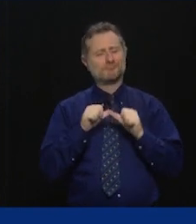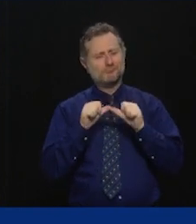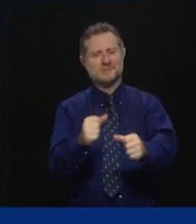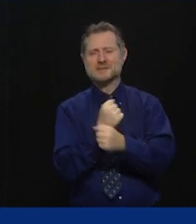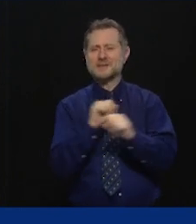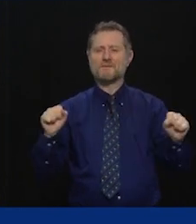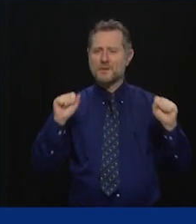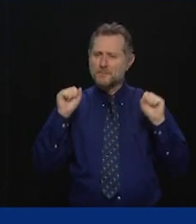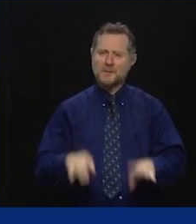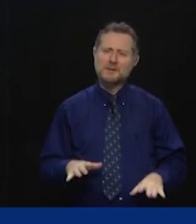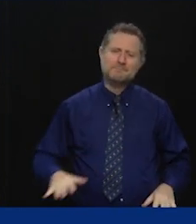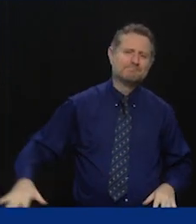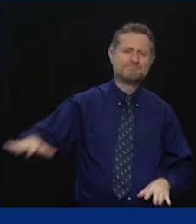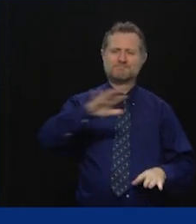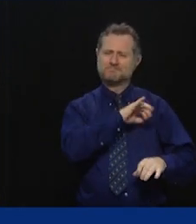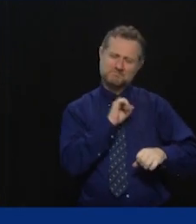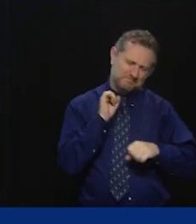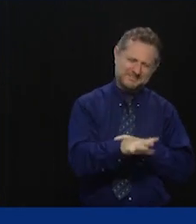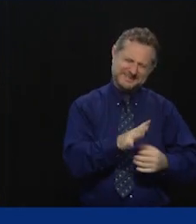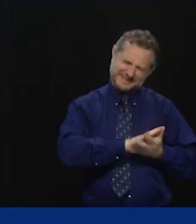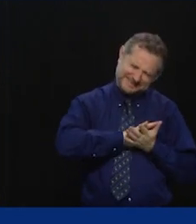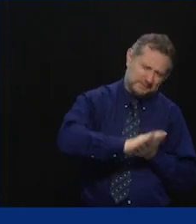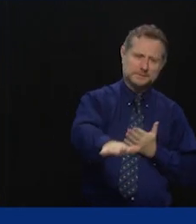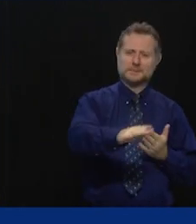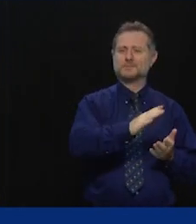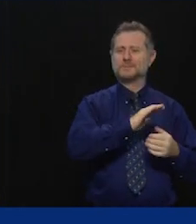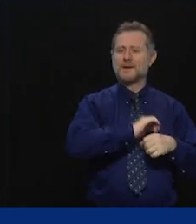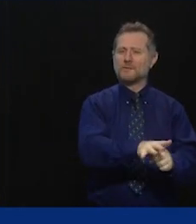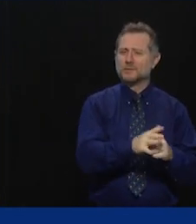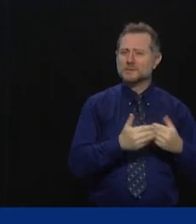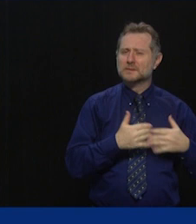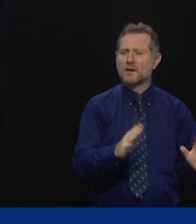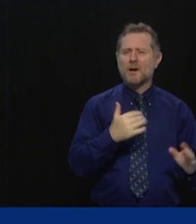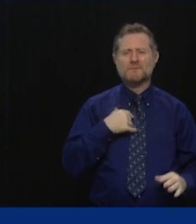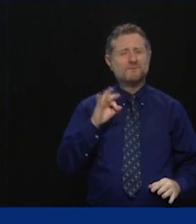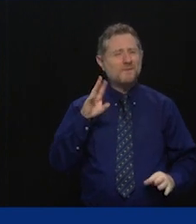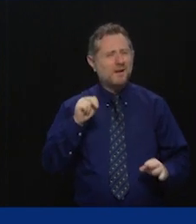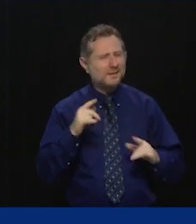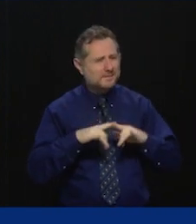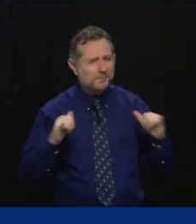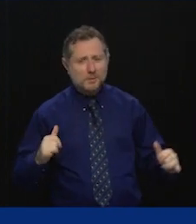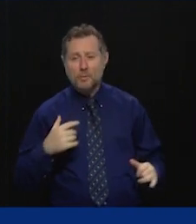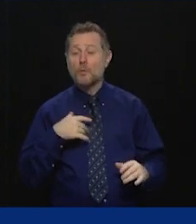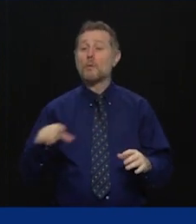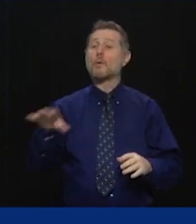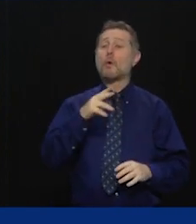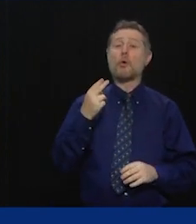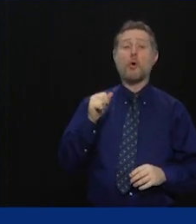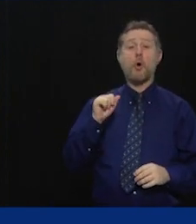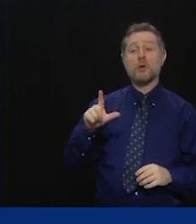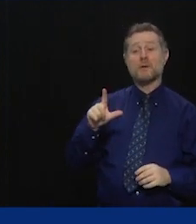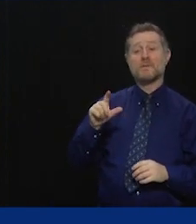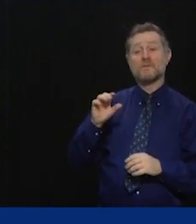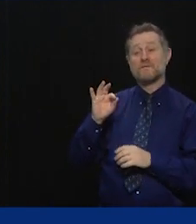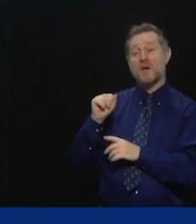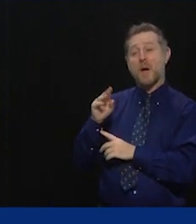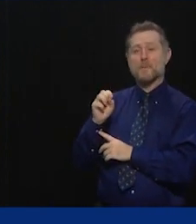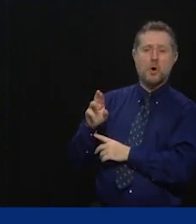virus and have some fun while doing this. We have asked our Hall of Famer, Bruce Smith, to help us lead this charge.